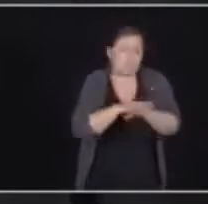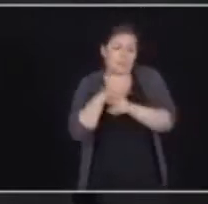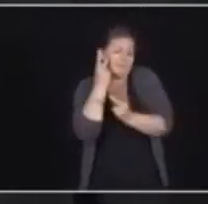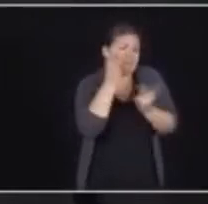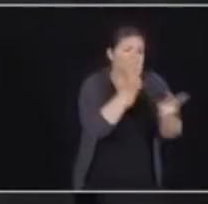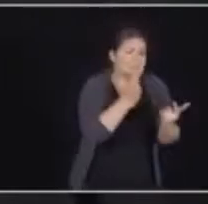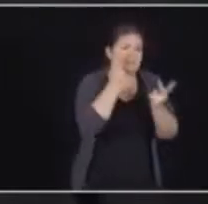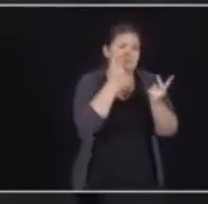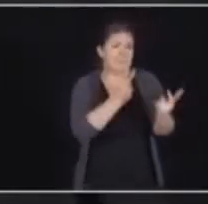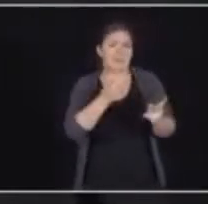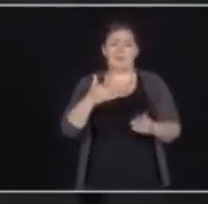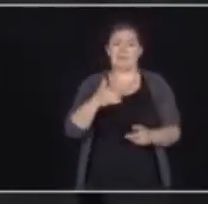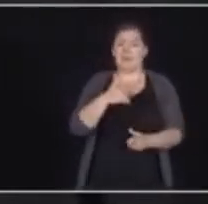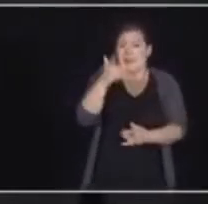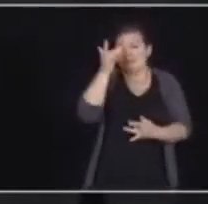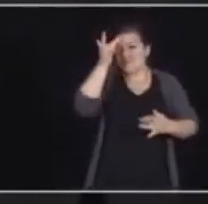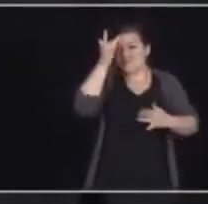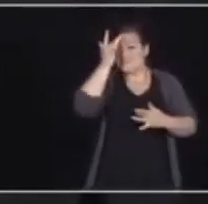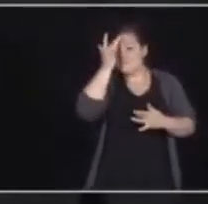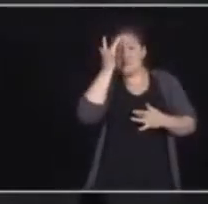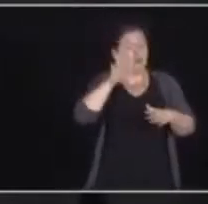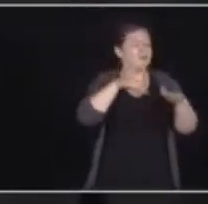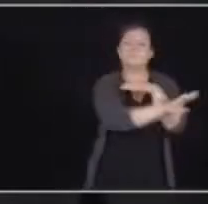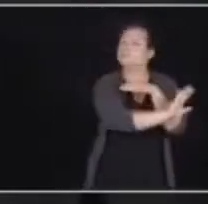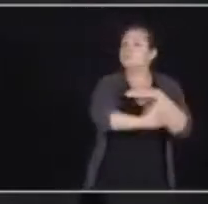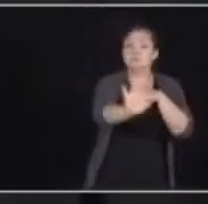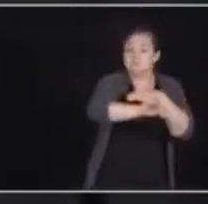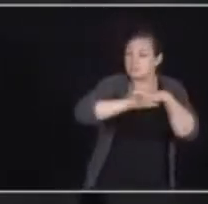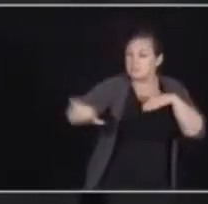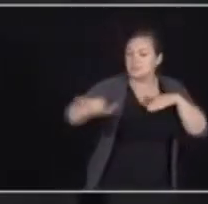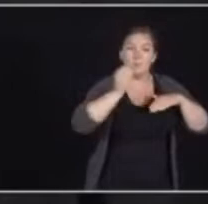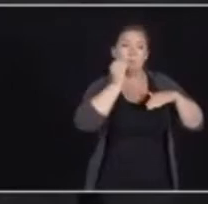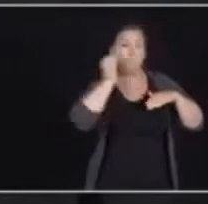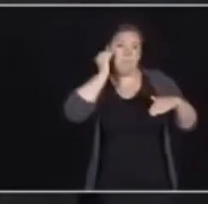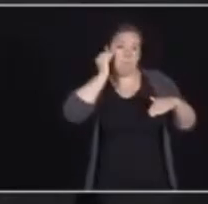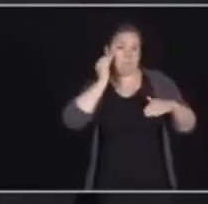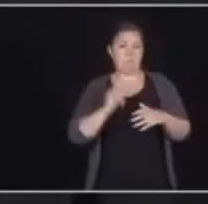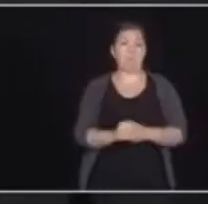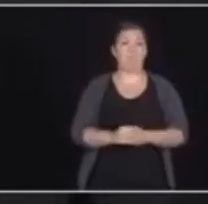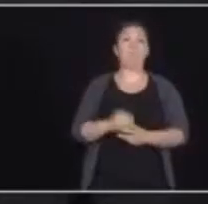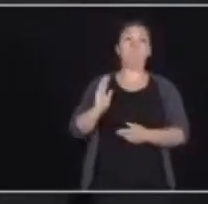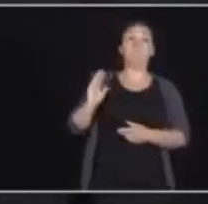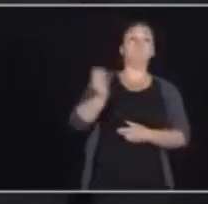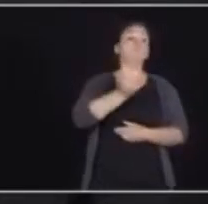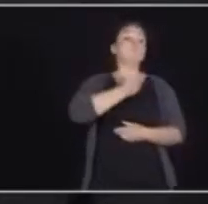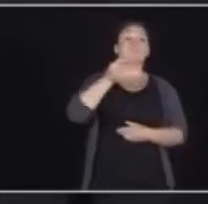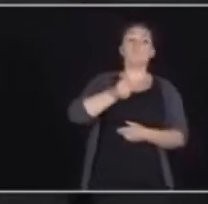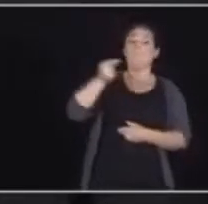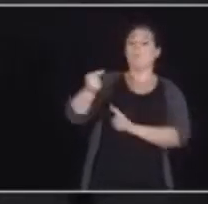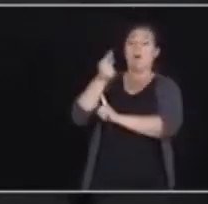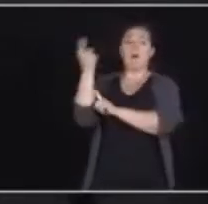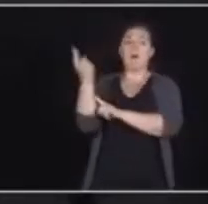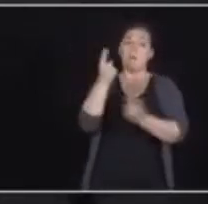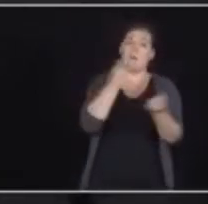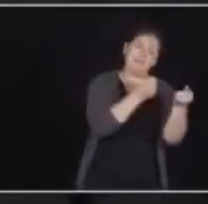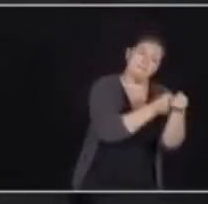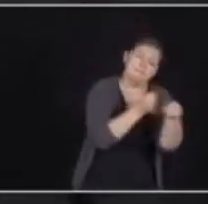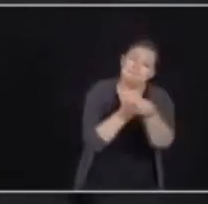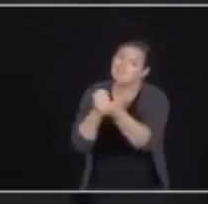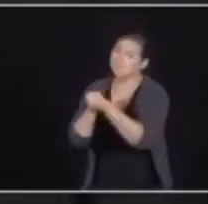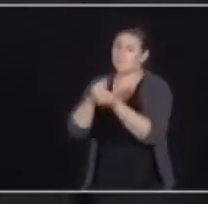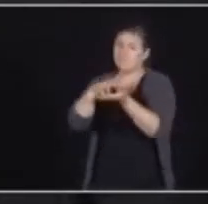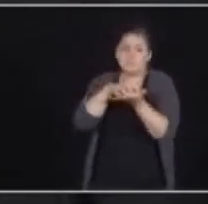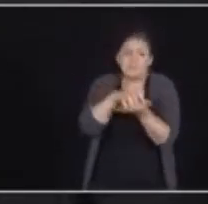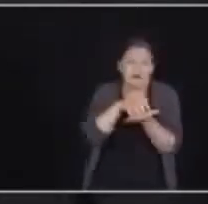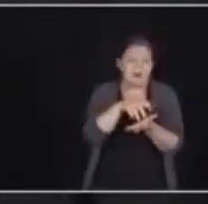unwell, please stay home. Our government will always work to support our vulnerable populations.